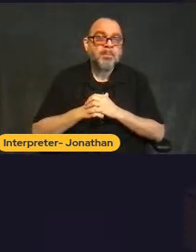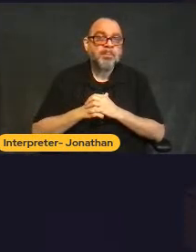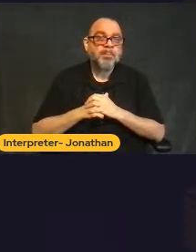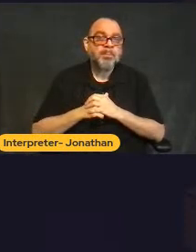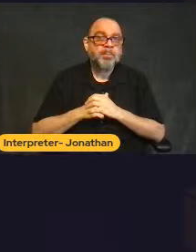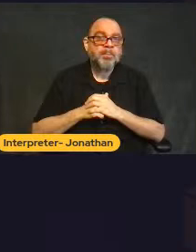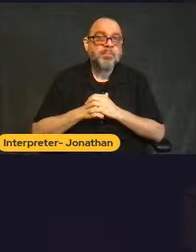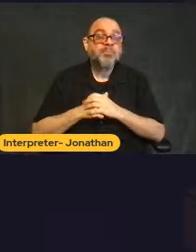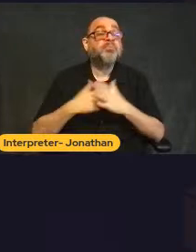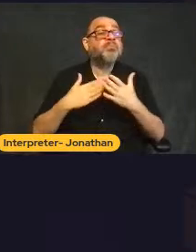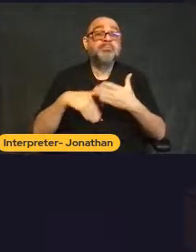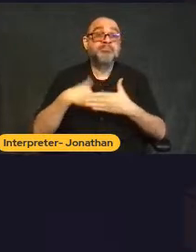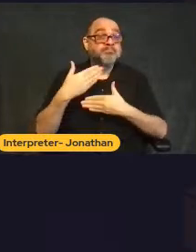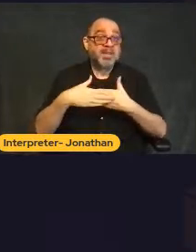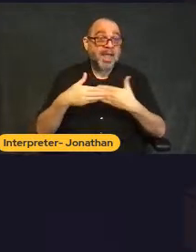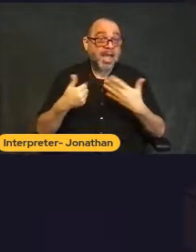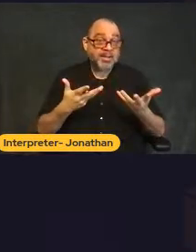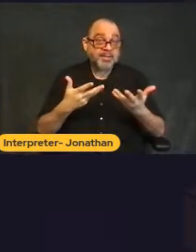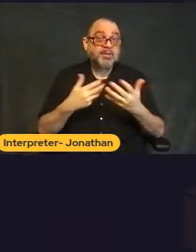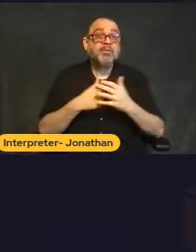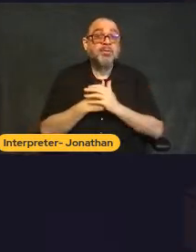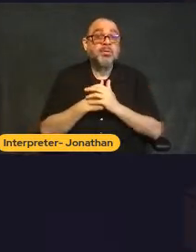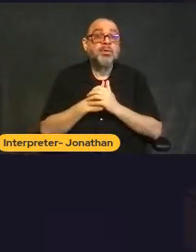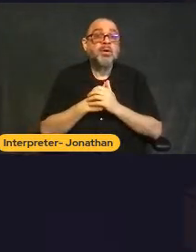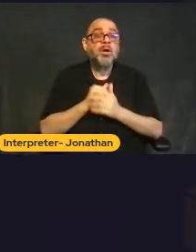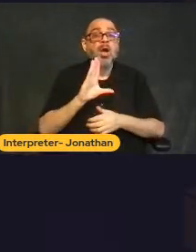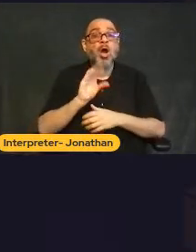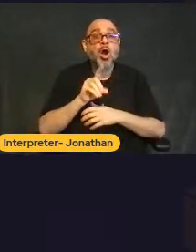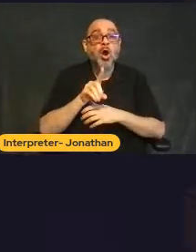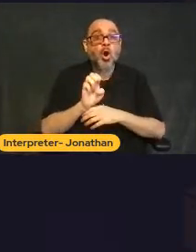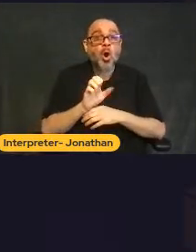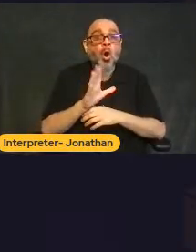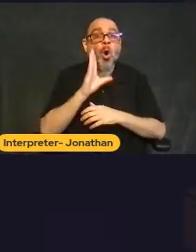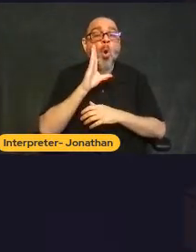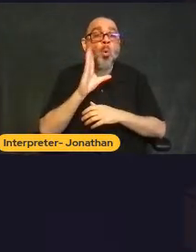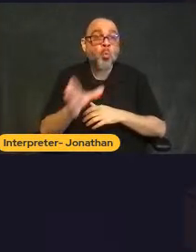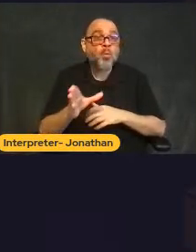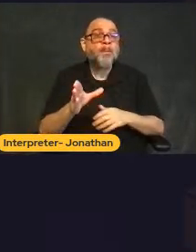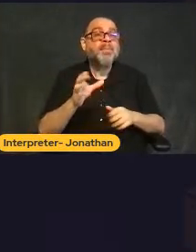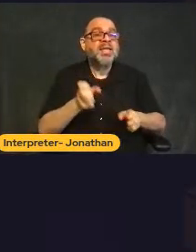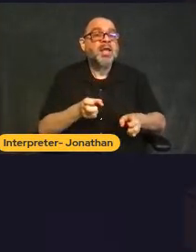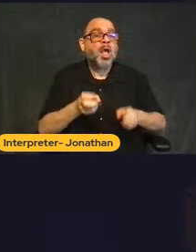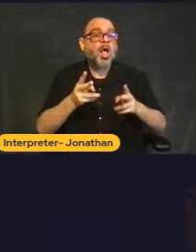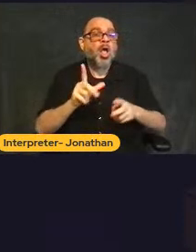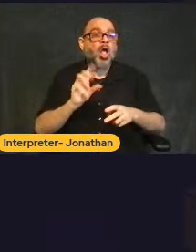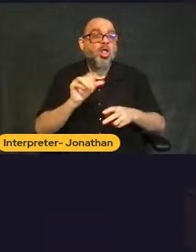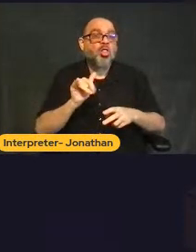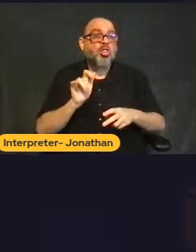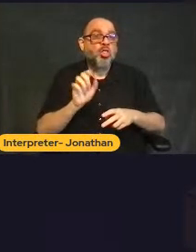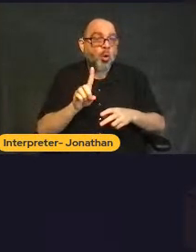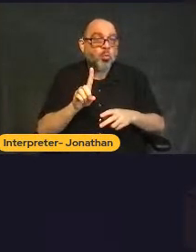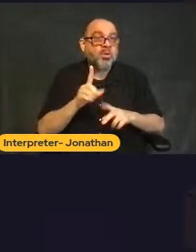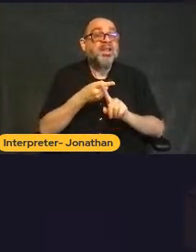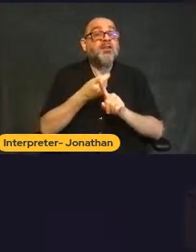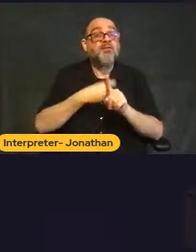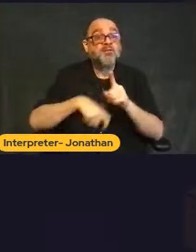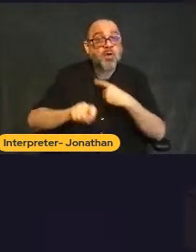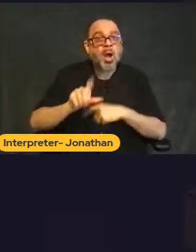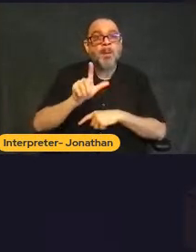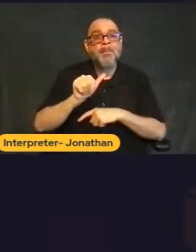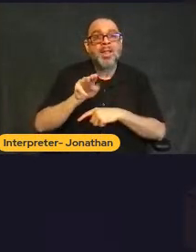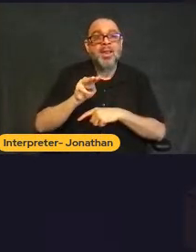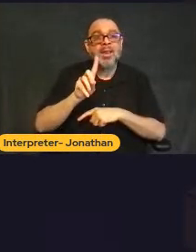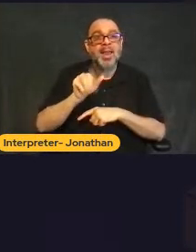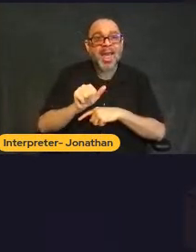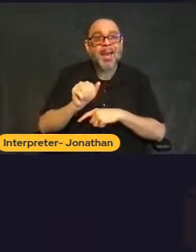And next it will be code will be loaded from Lambda directory that we will